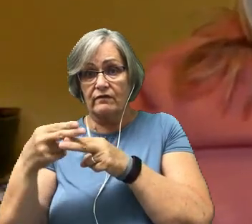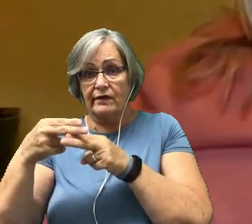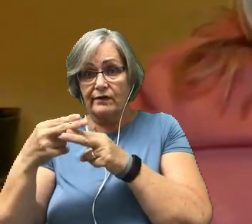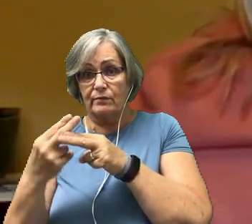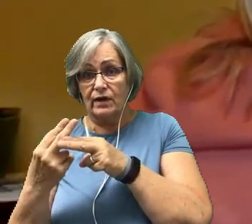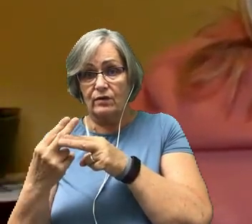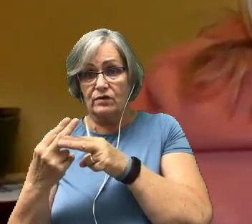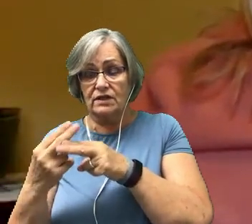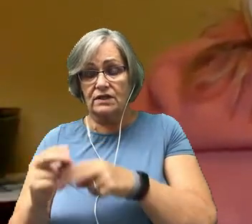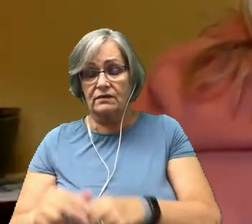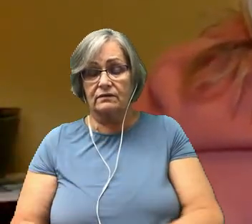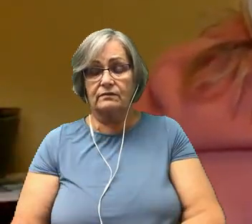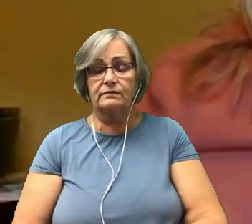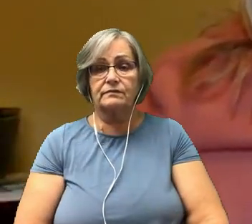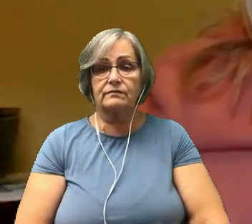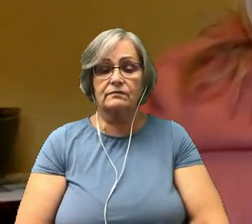1,500